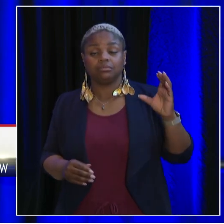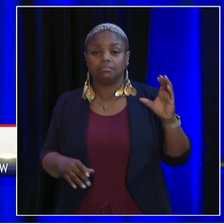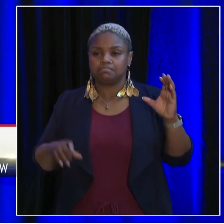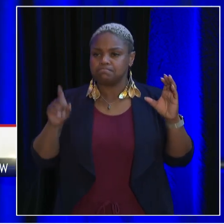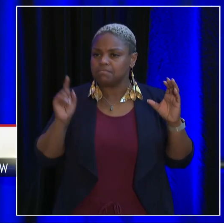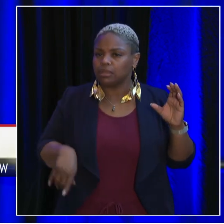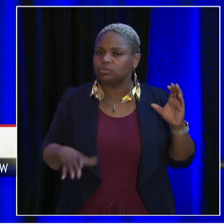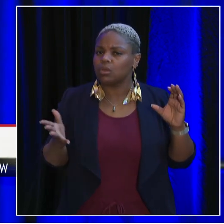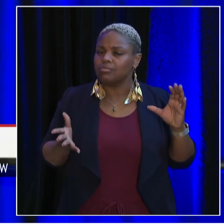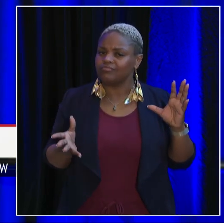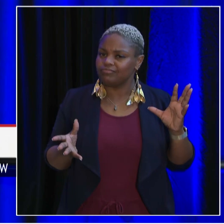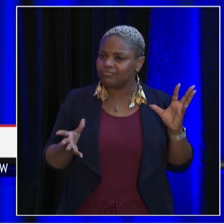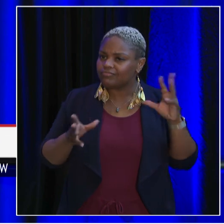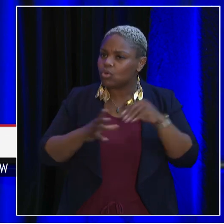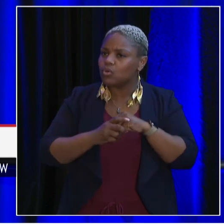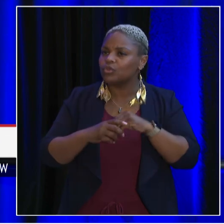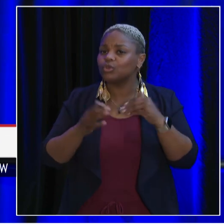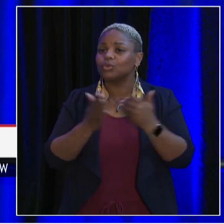you very much.